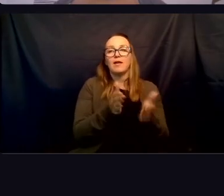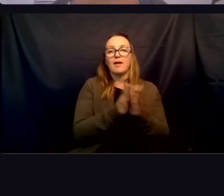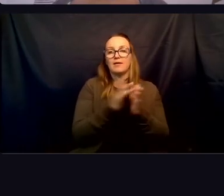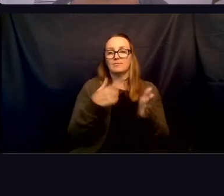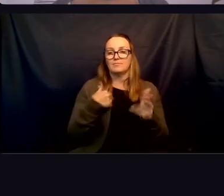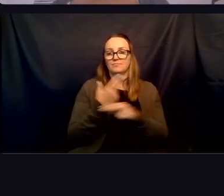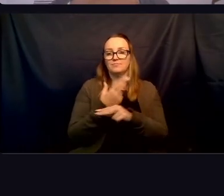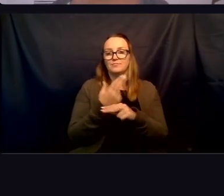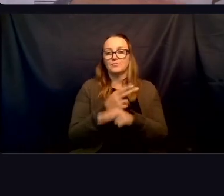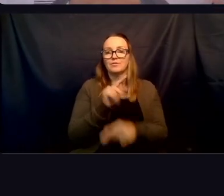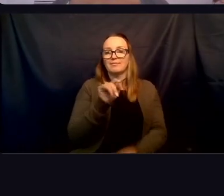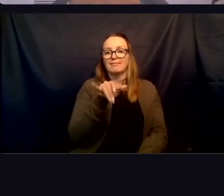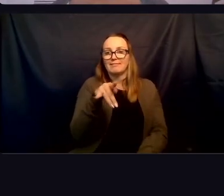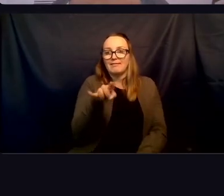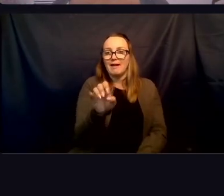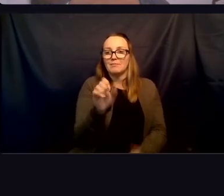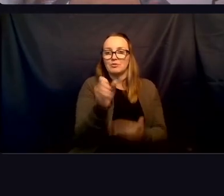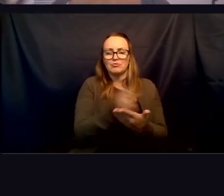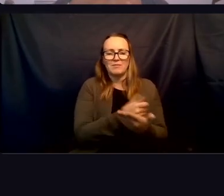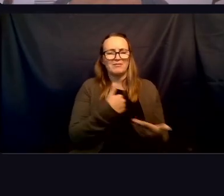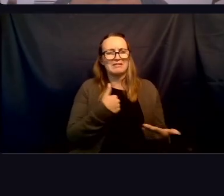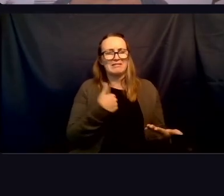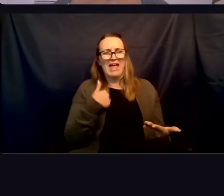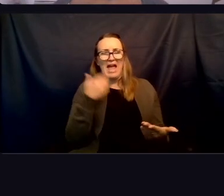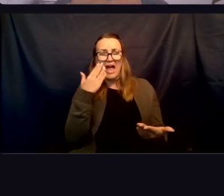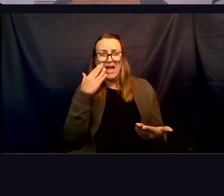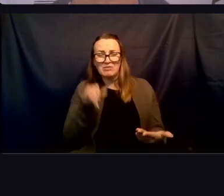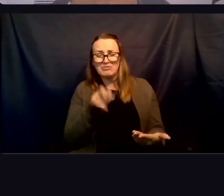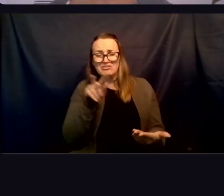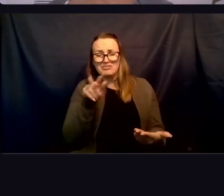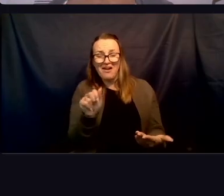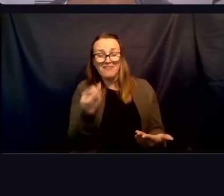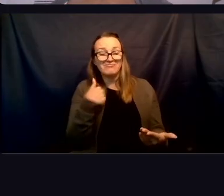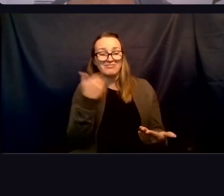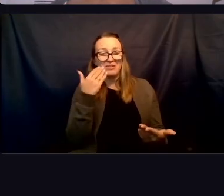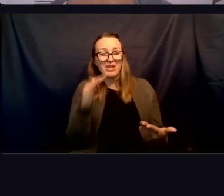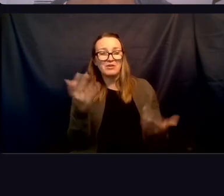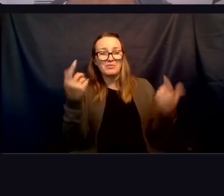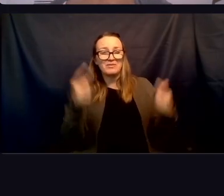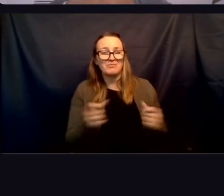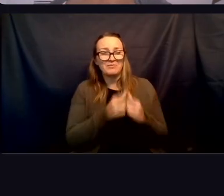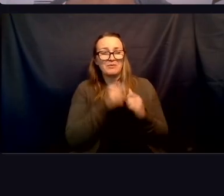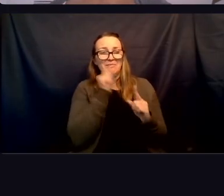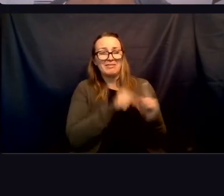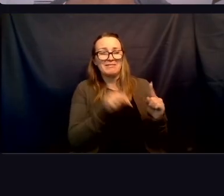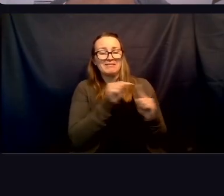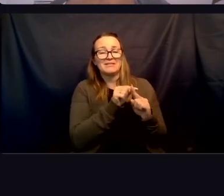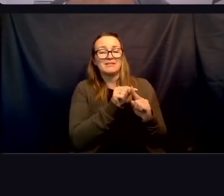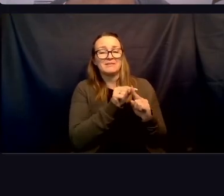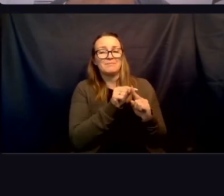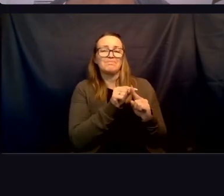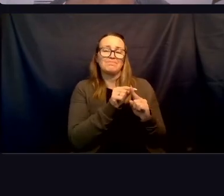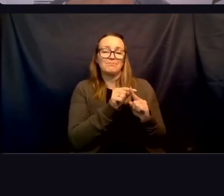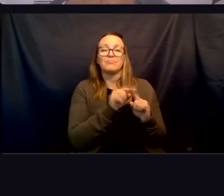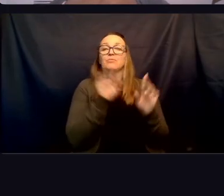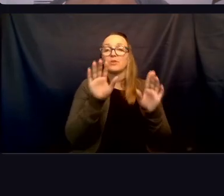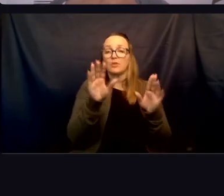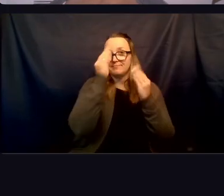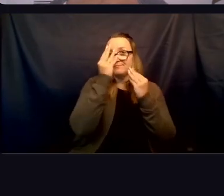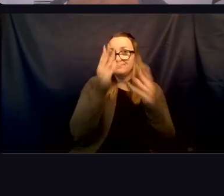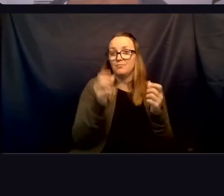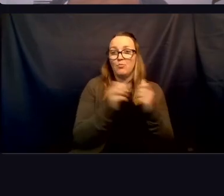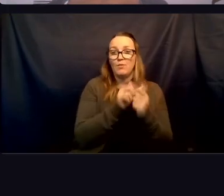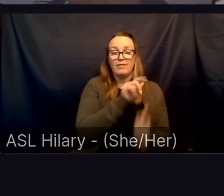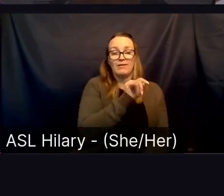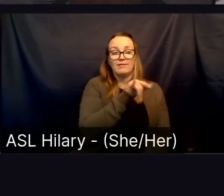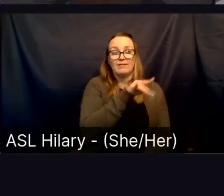TypeScript. And I'm like, I know JavaScript, so I don't really know what's going on here. So Here's the thing about TypeScript. If